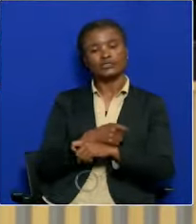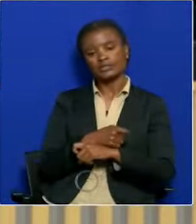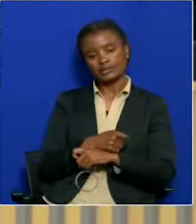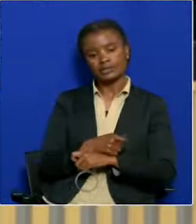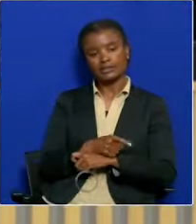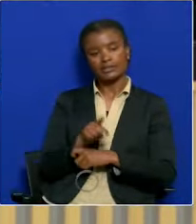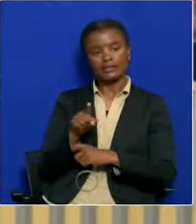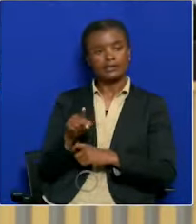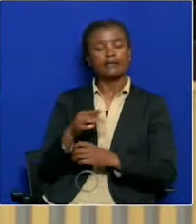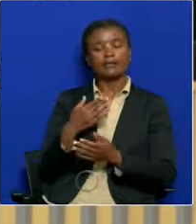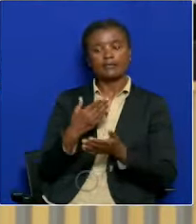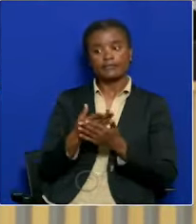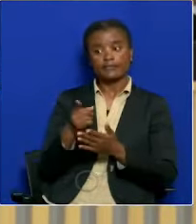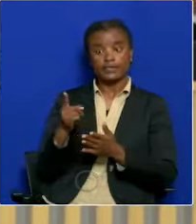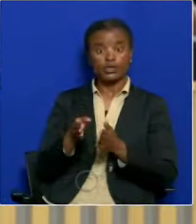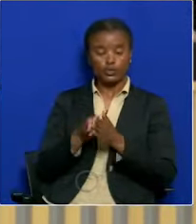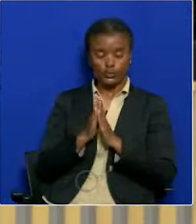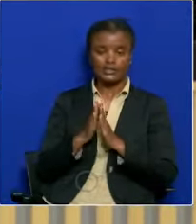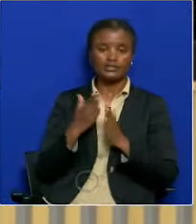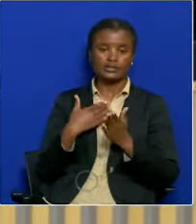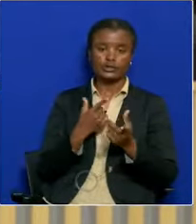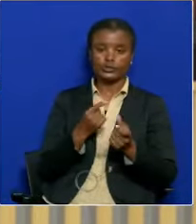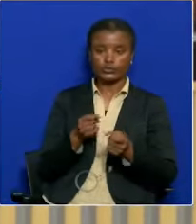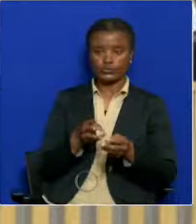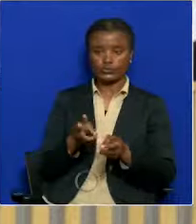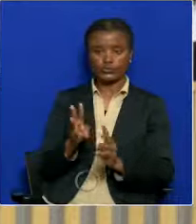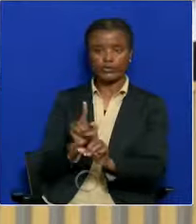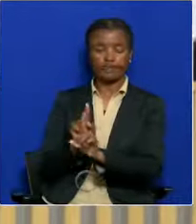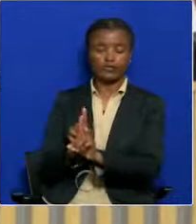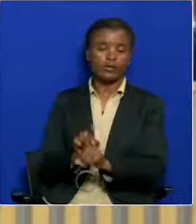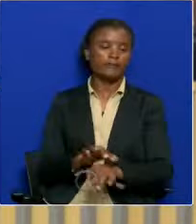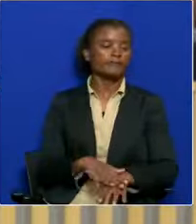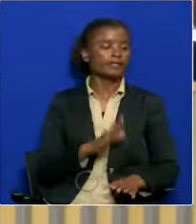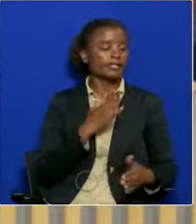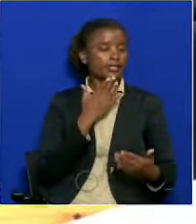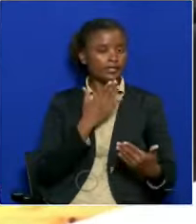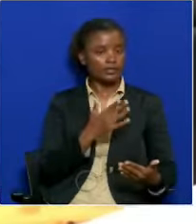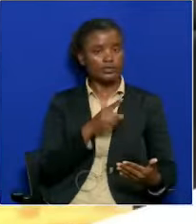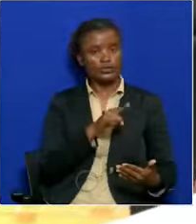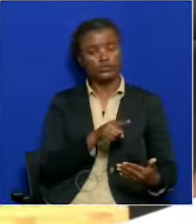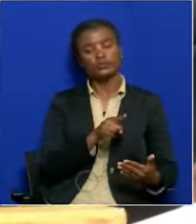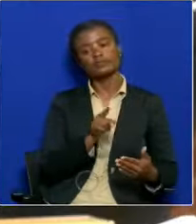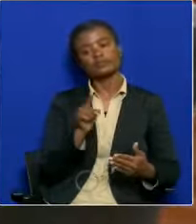requested. Thank you, Mr. We'll get the message to the witness. Yes.